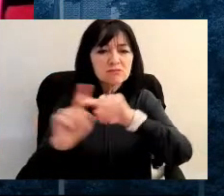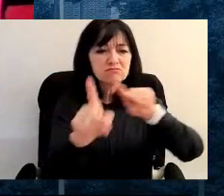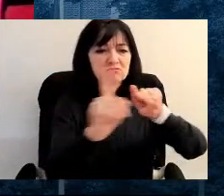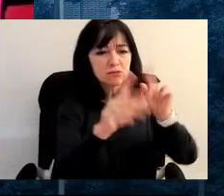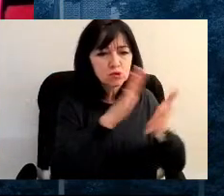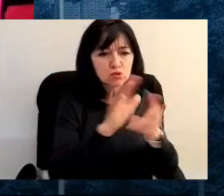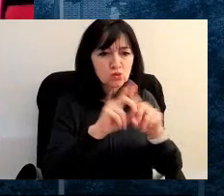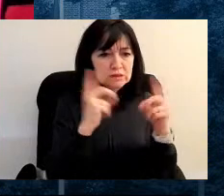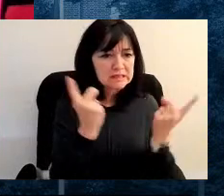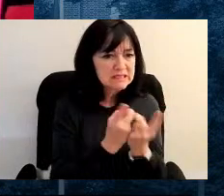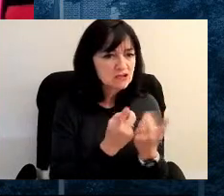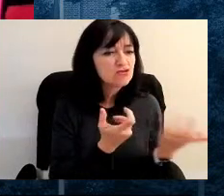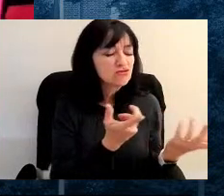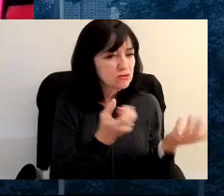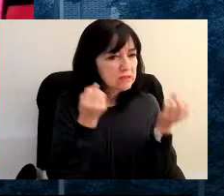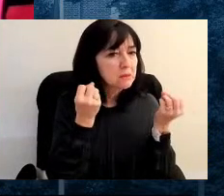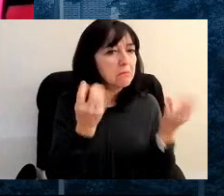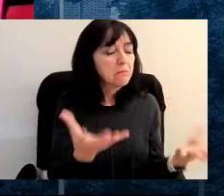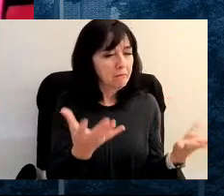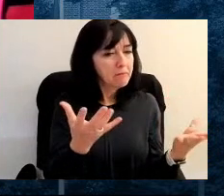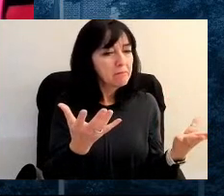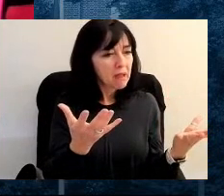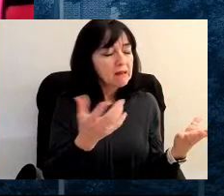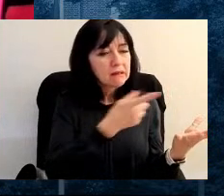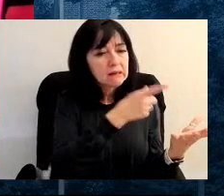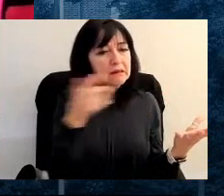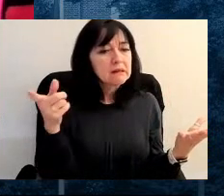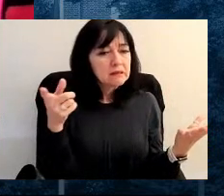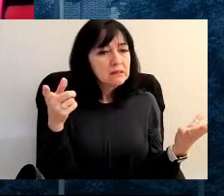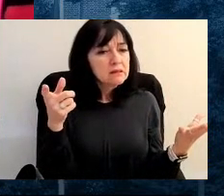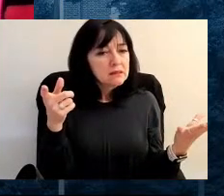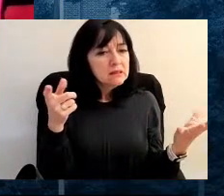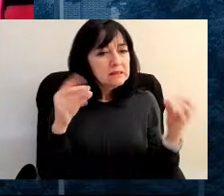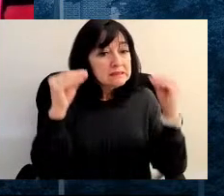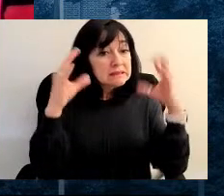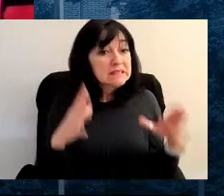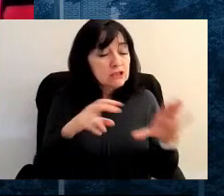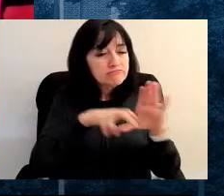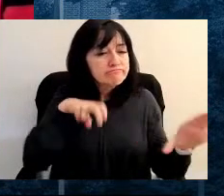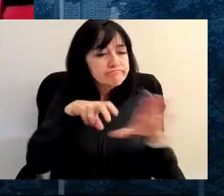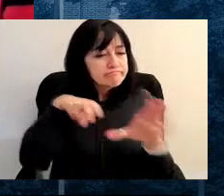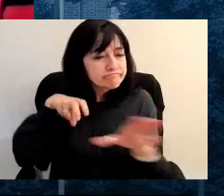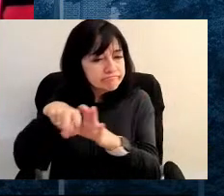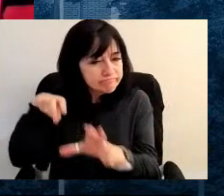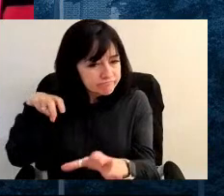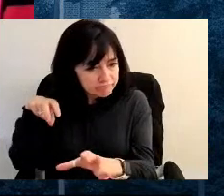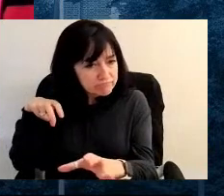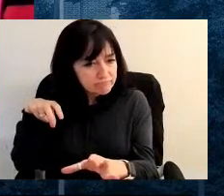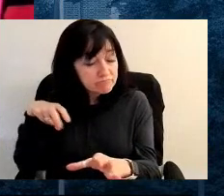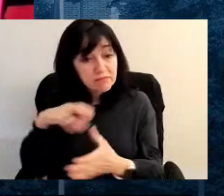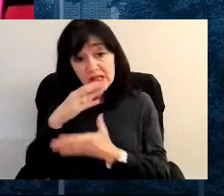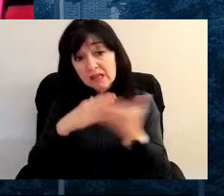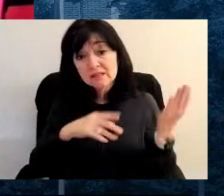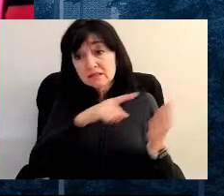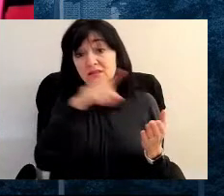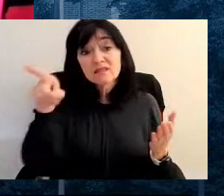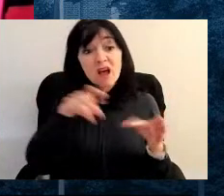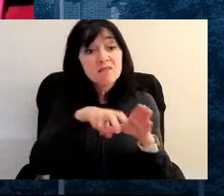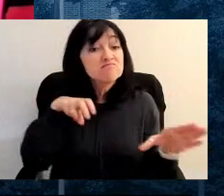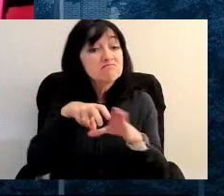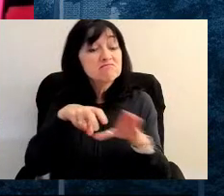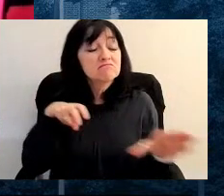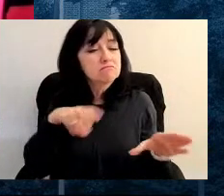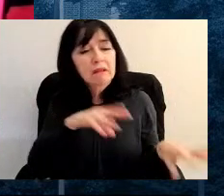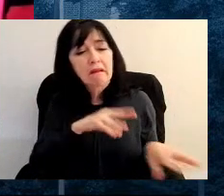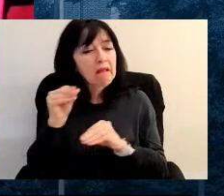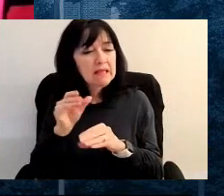with filling those vacancies, losing a number of teachers, some of which are leaving the career much earlier